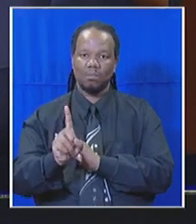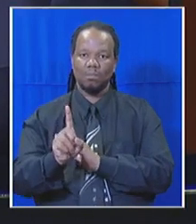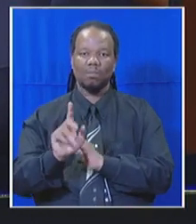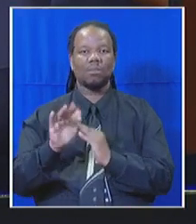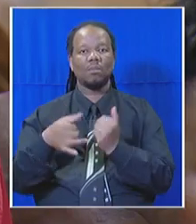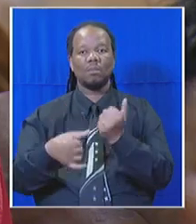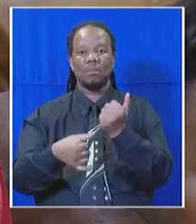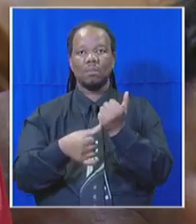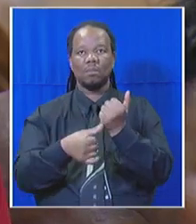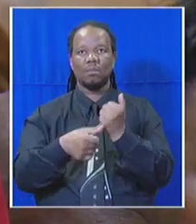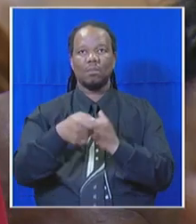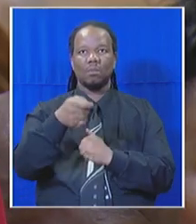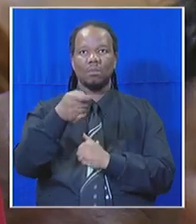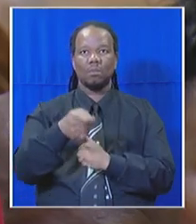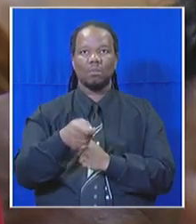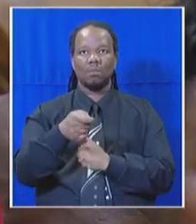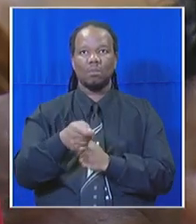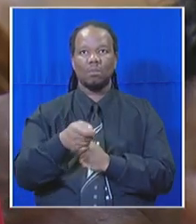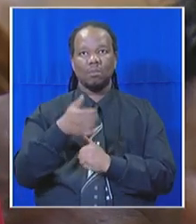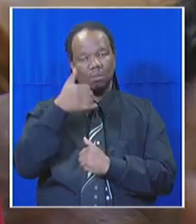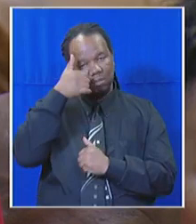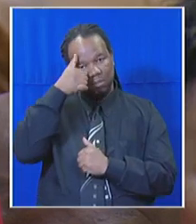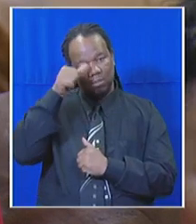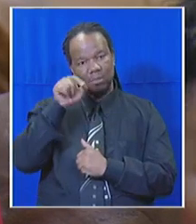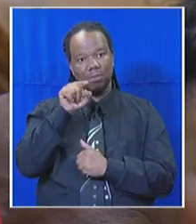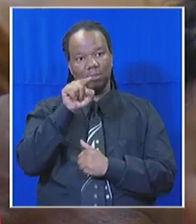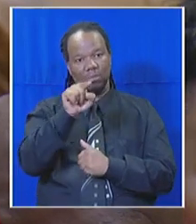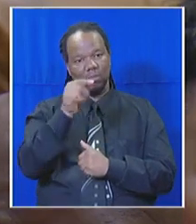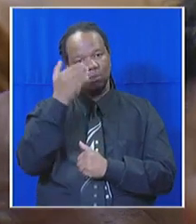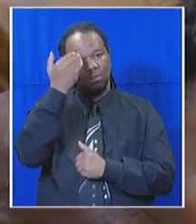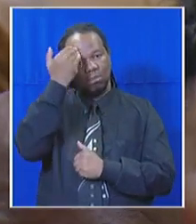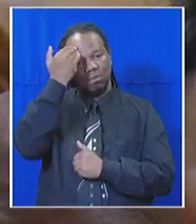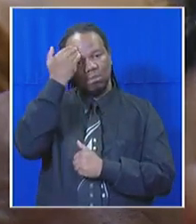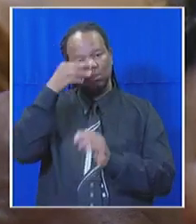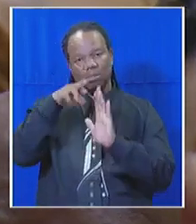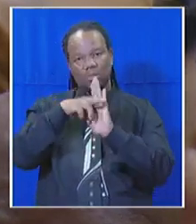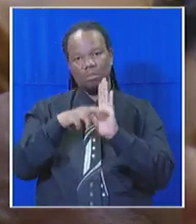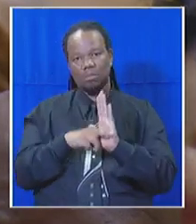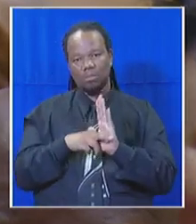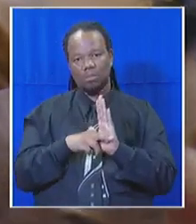Deputy Speaker, the assumption is that you are the presiding officer. You should be knowing such rules.